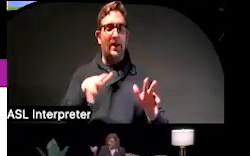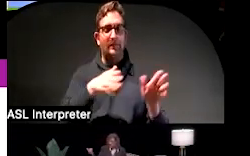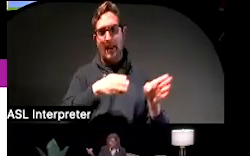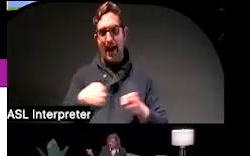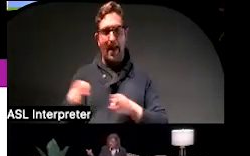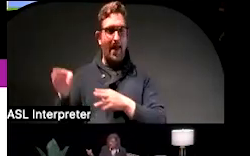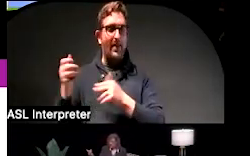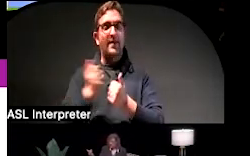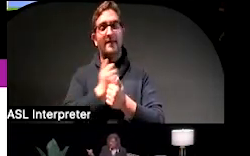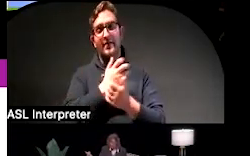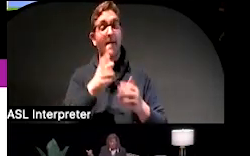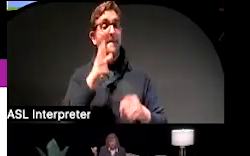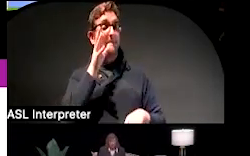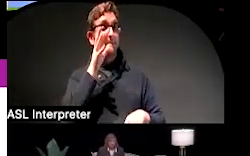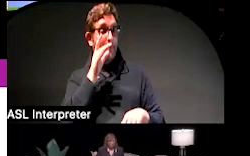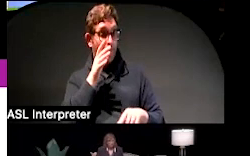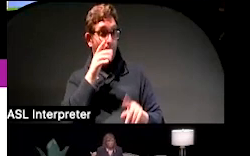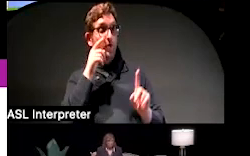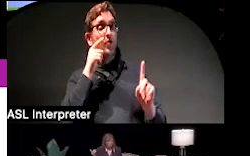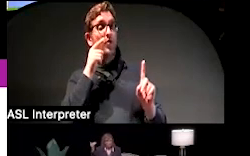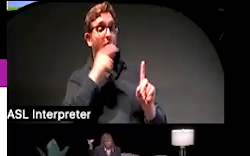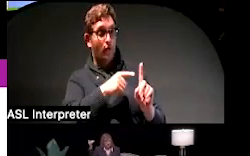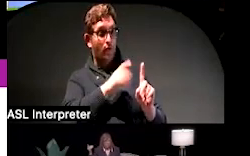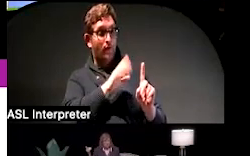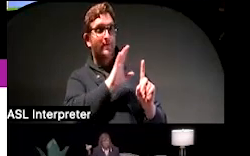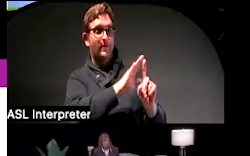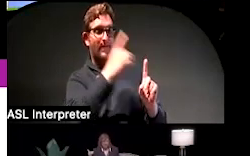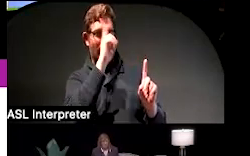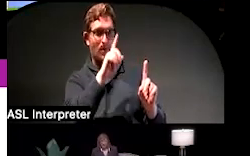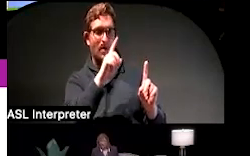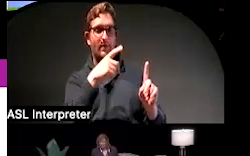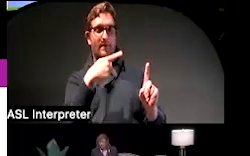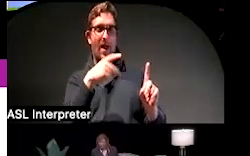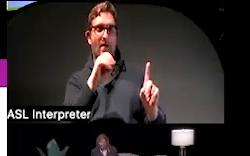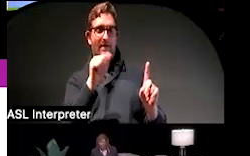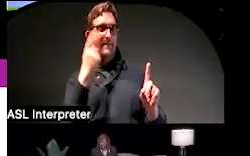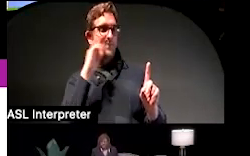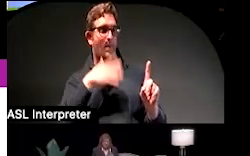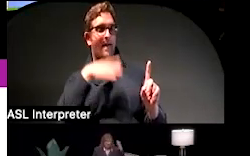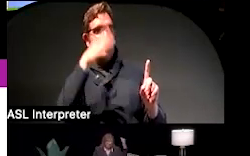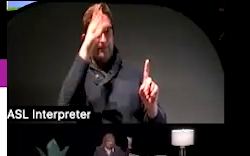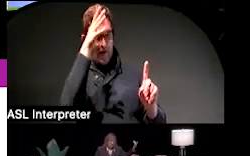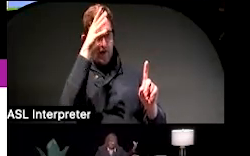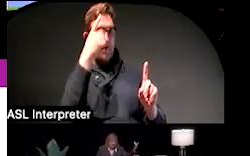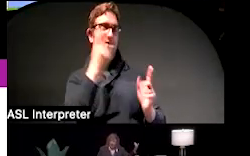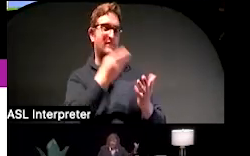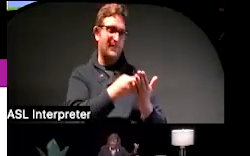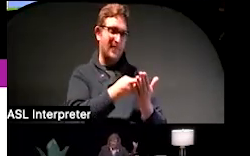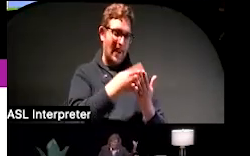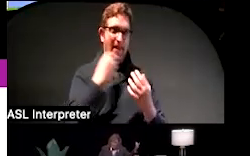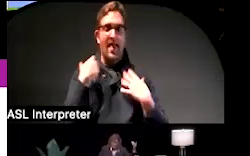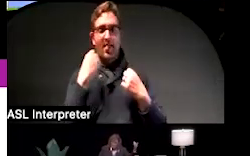My mom was my dad's power of attorney for finances and healthcare.